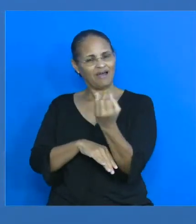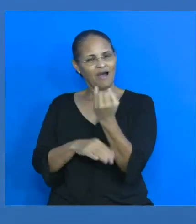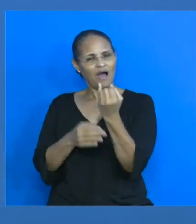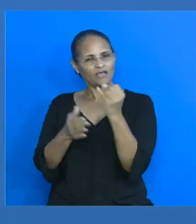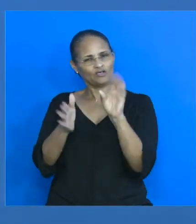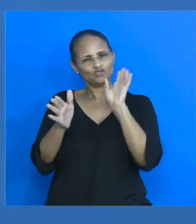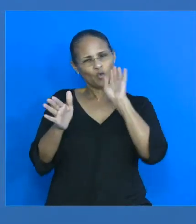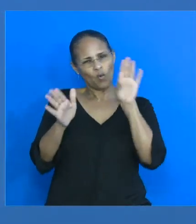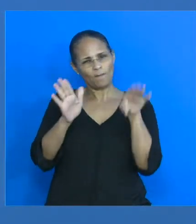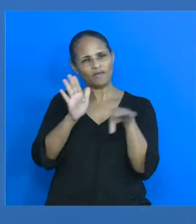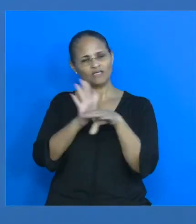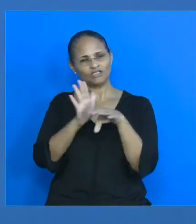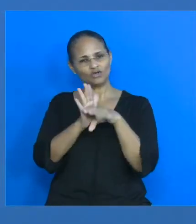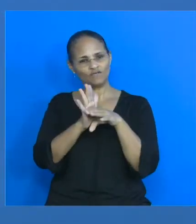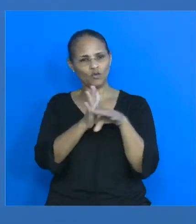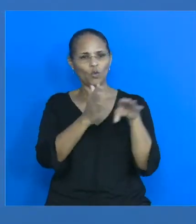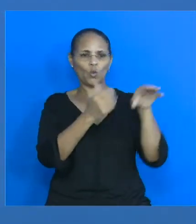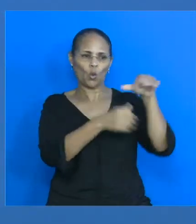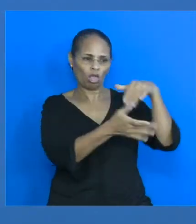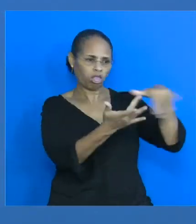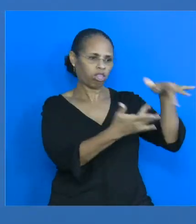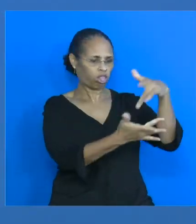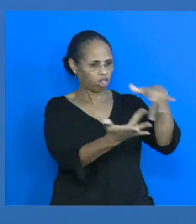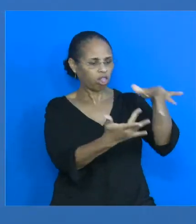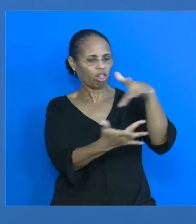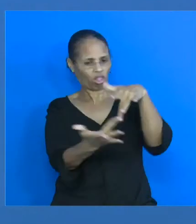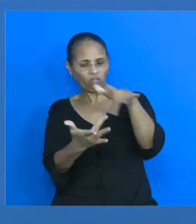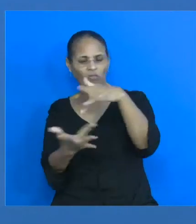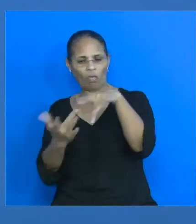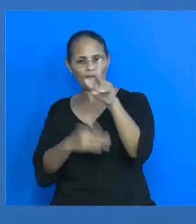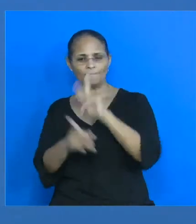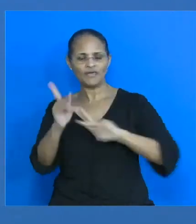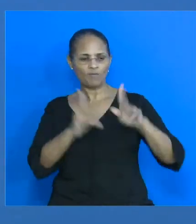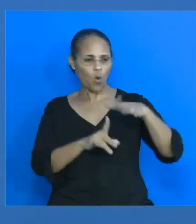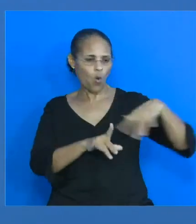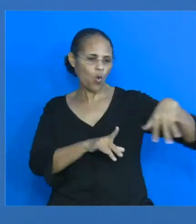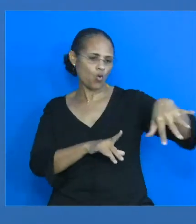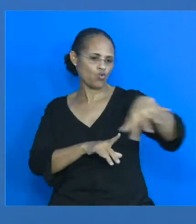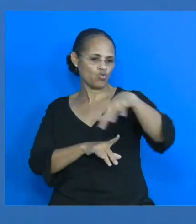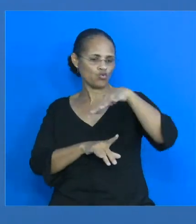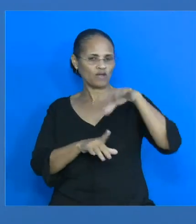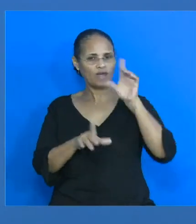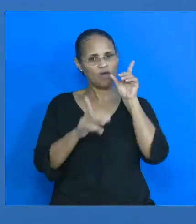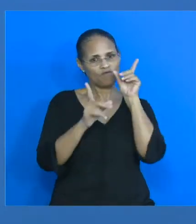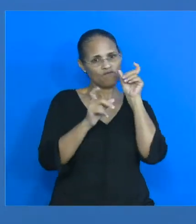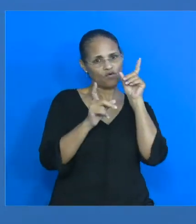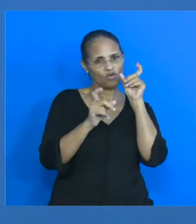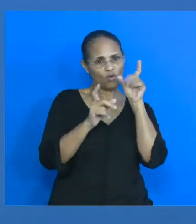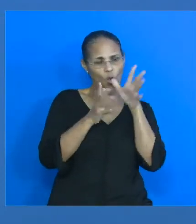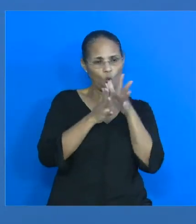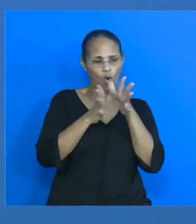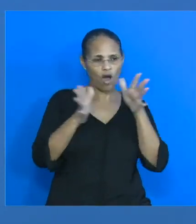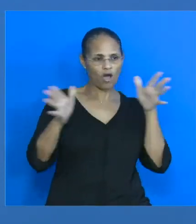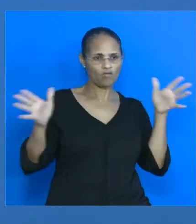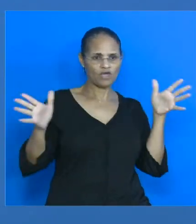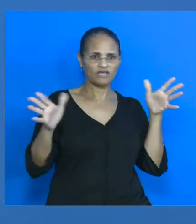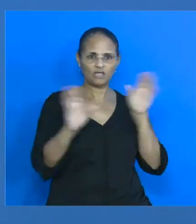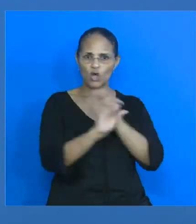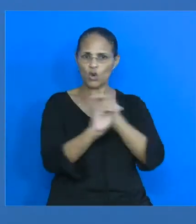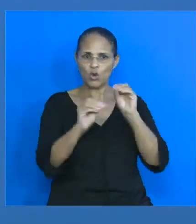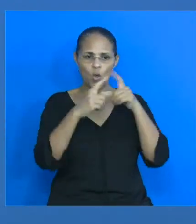photo of you socializing. The persons that were around in these photos, and I'm in a wide range without